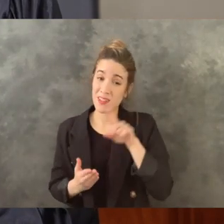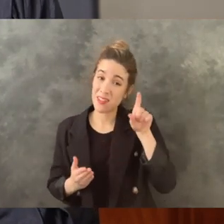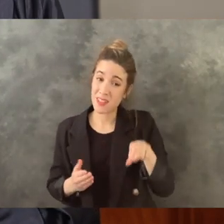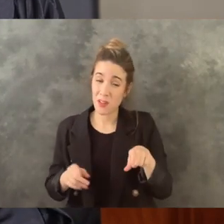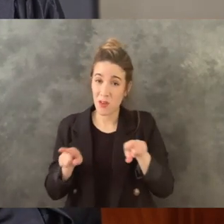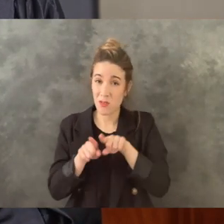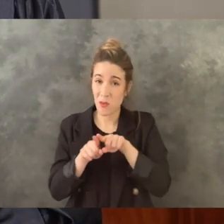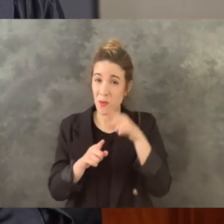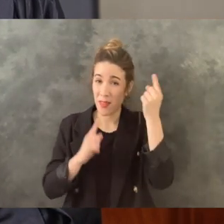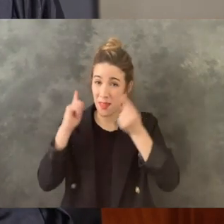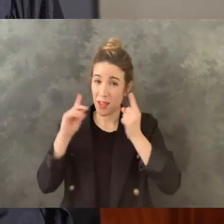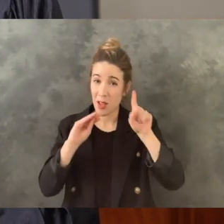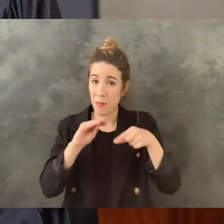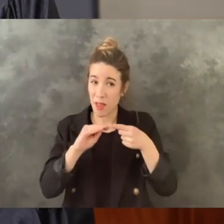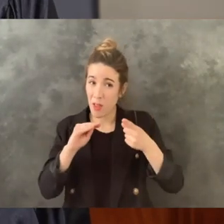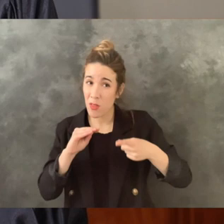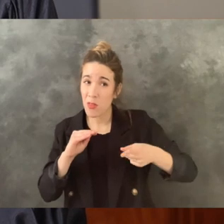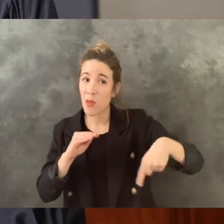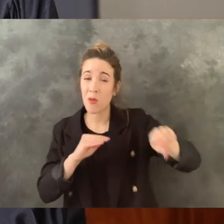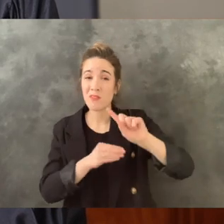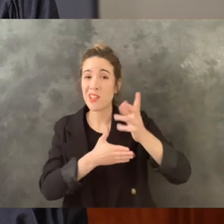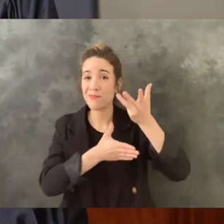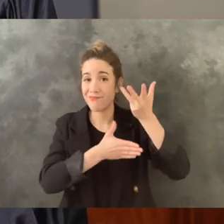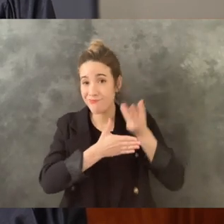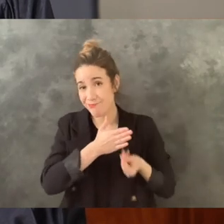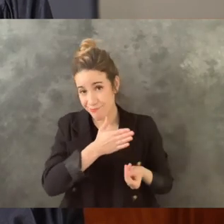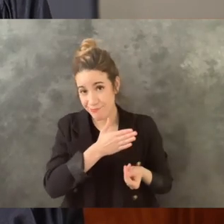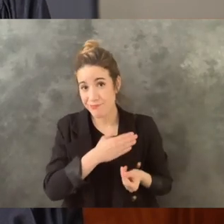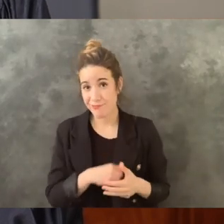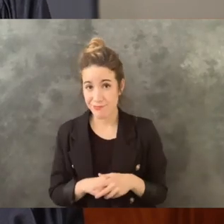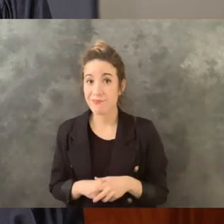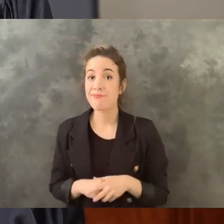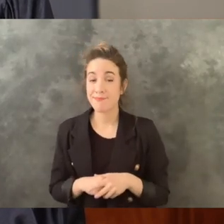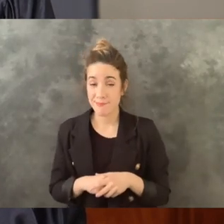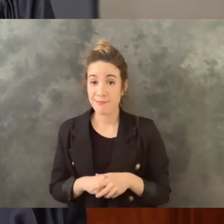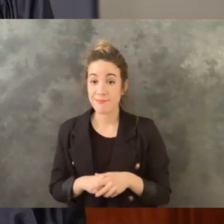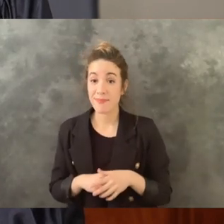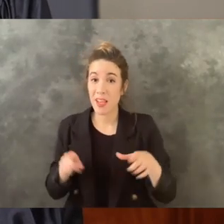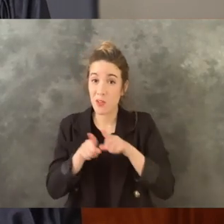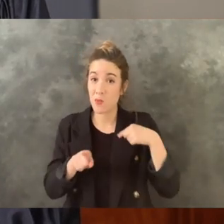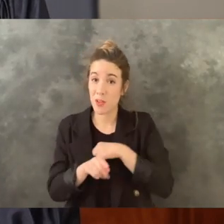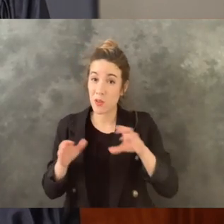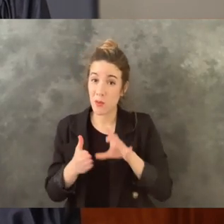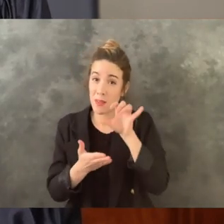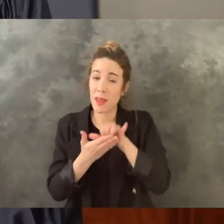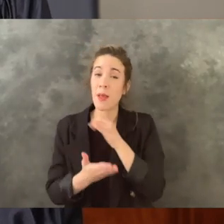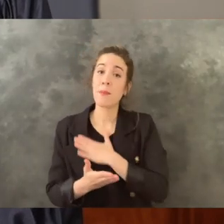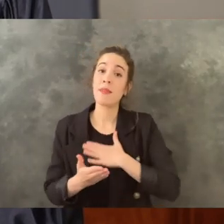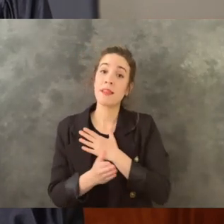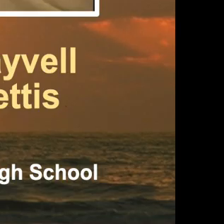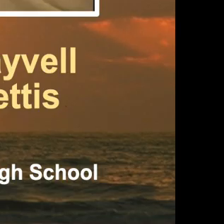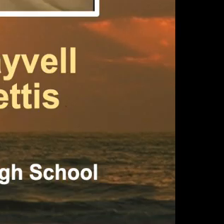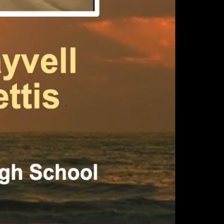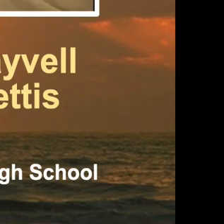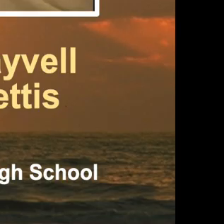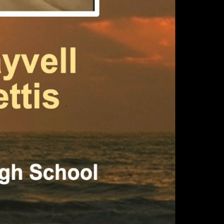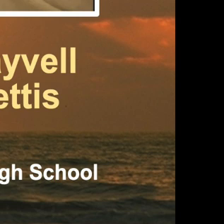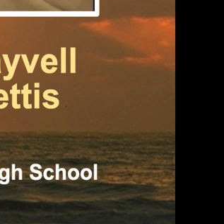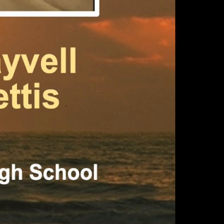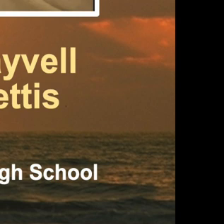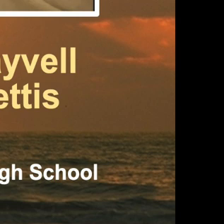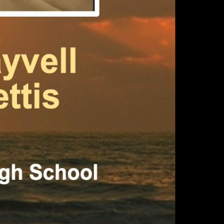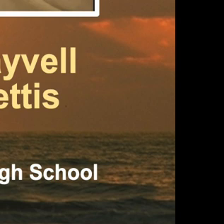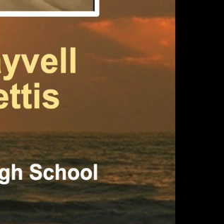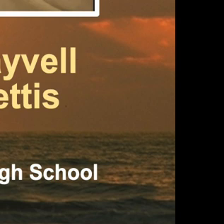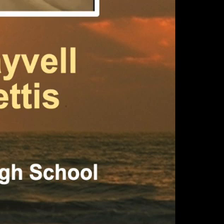should also think of those who time have taken from us. As we do so, please join with me to honor